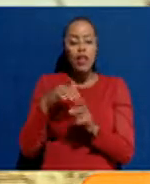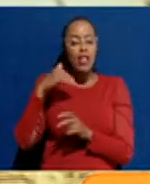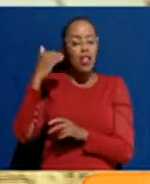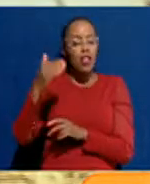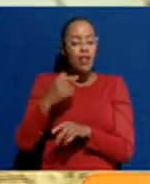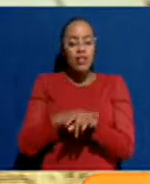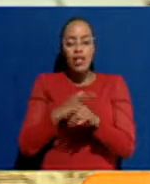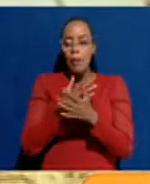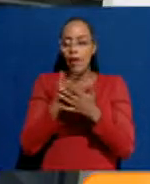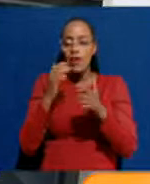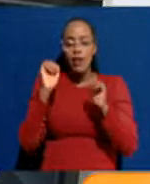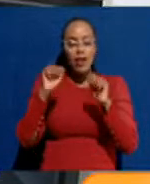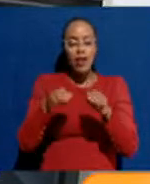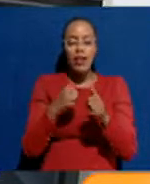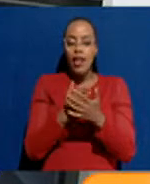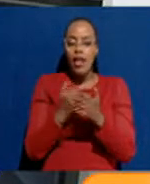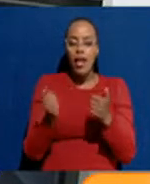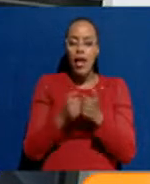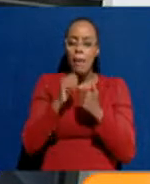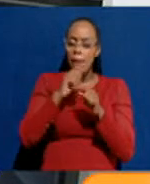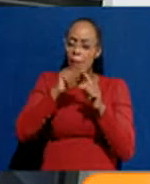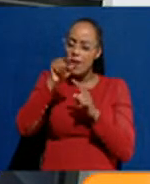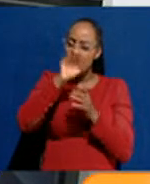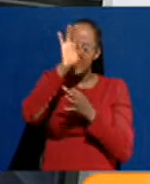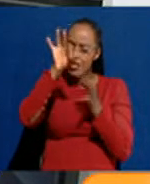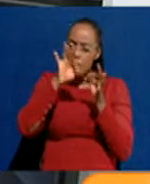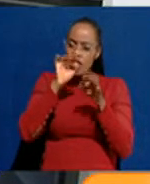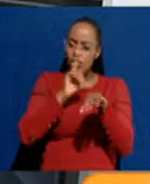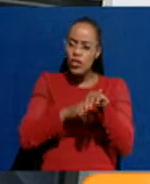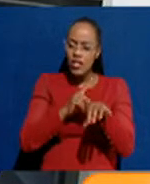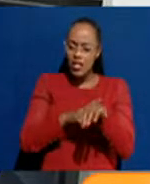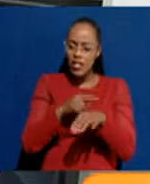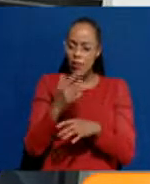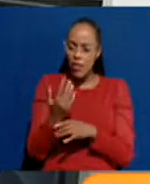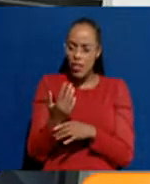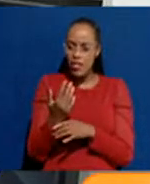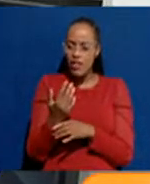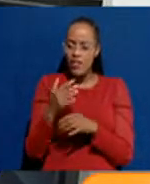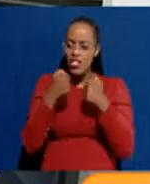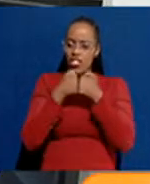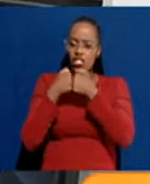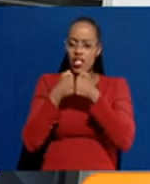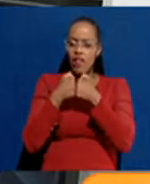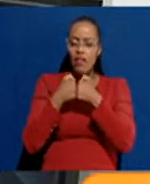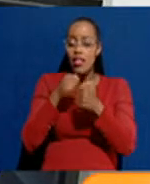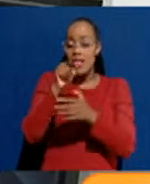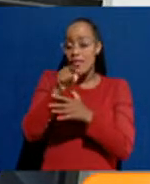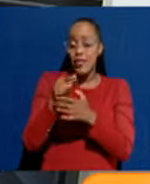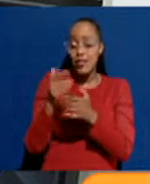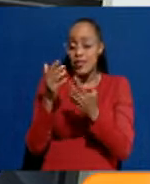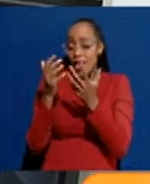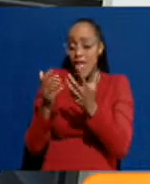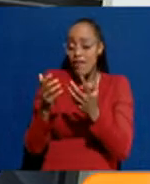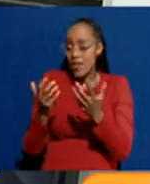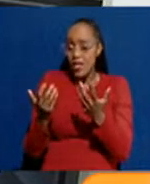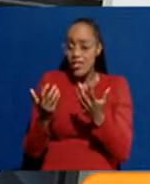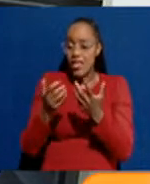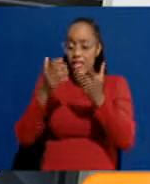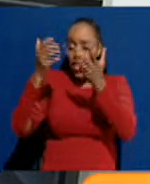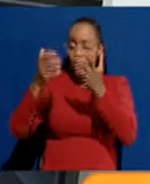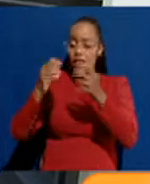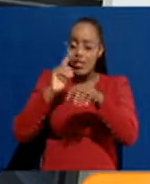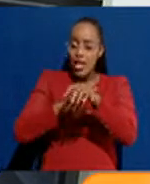So why was this time such a big challenge? It's the magnitude. The magnitude. When you